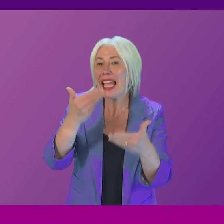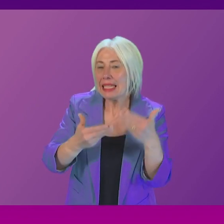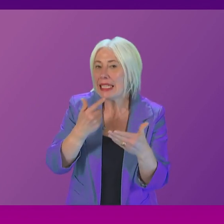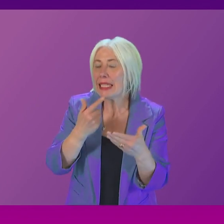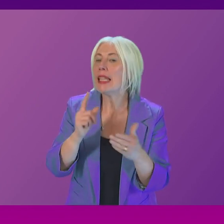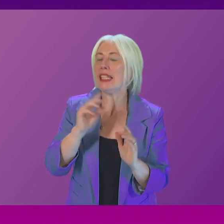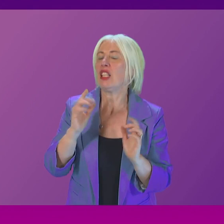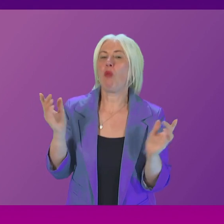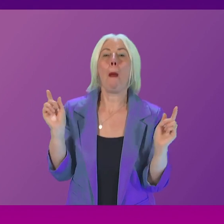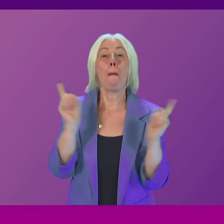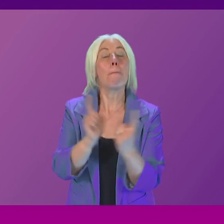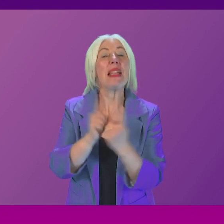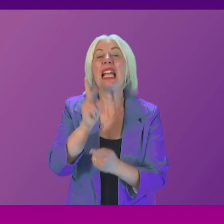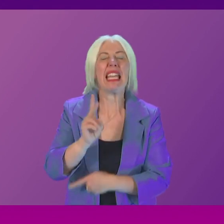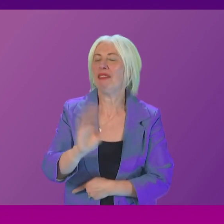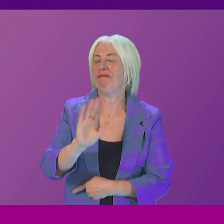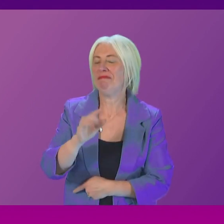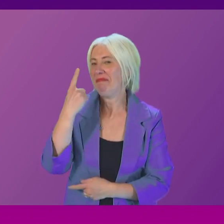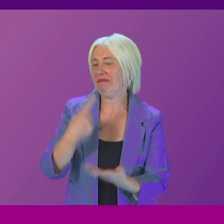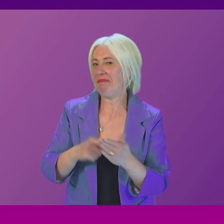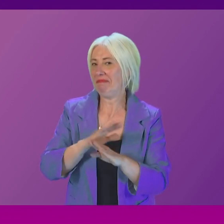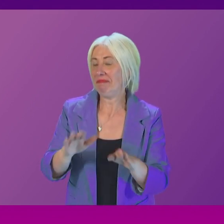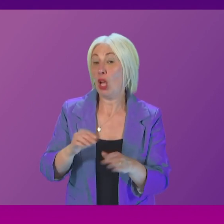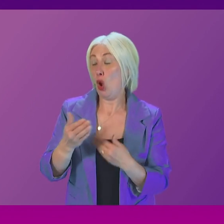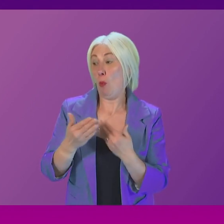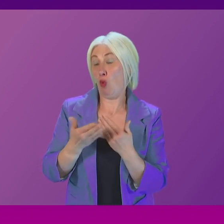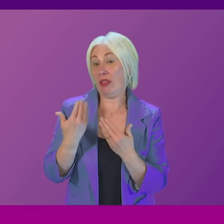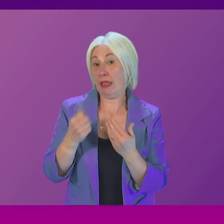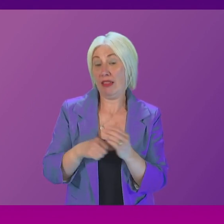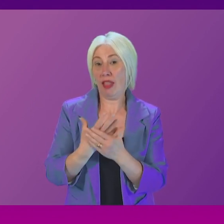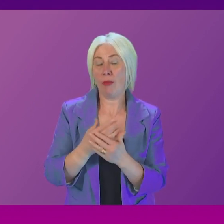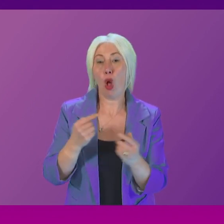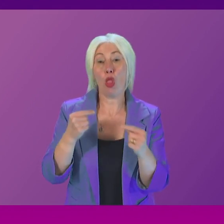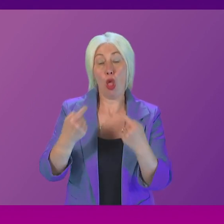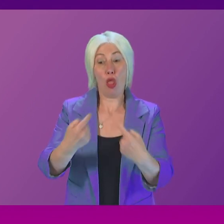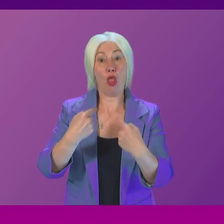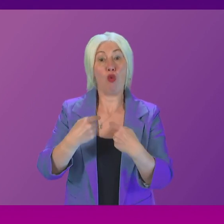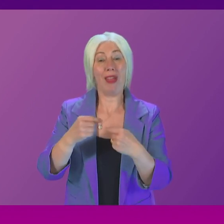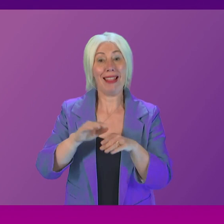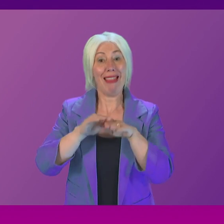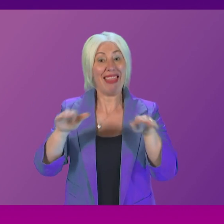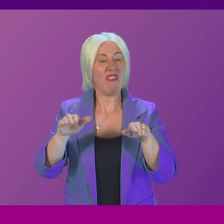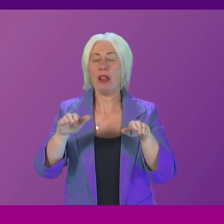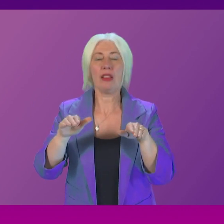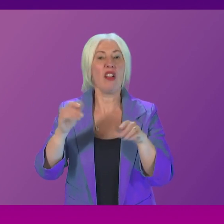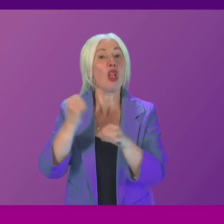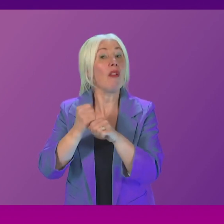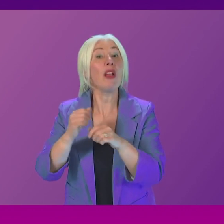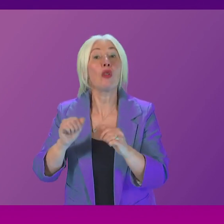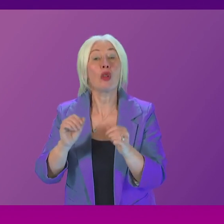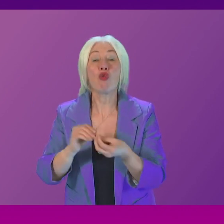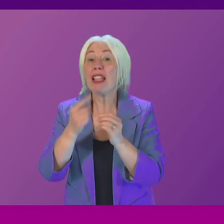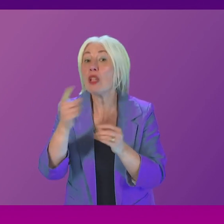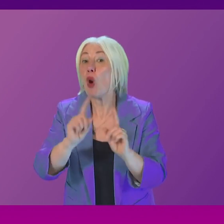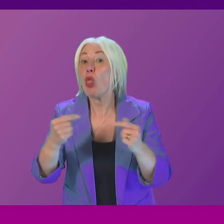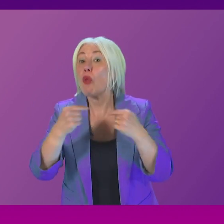no longer meet. This follows other recent developments, such as the separate threat level for COVID no longer being produced by the government. So, in